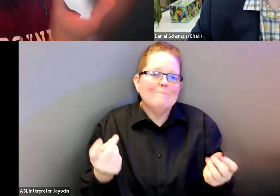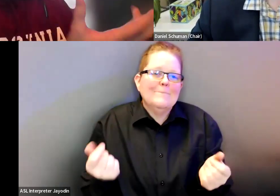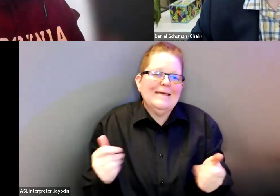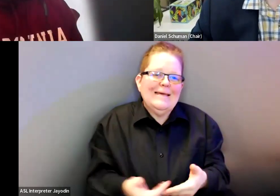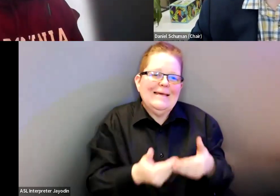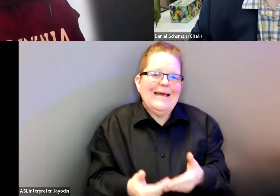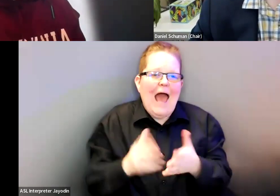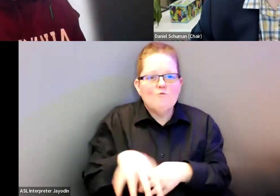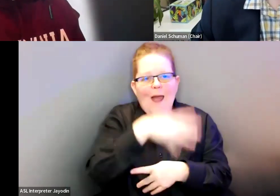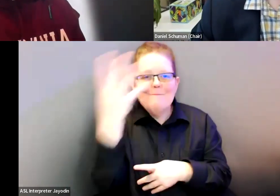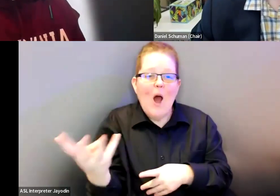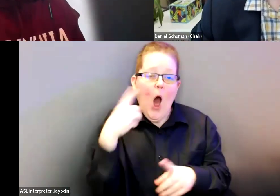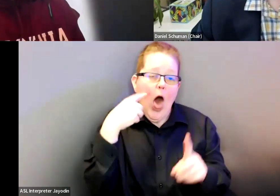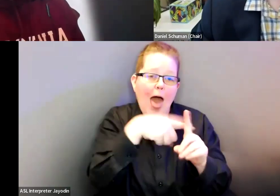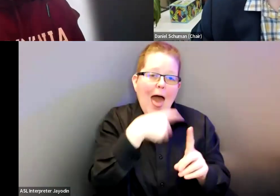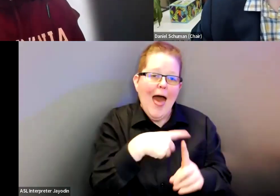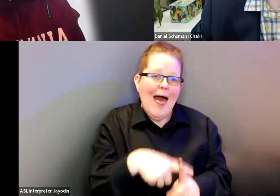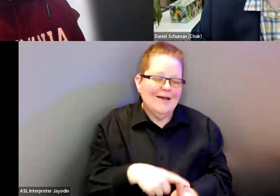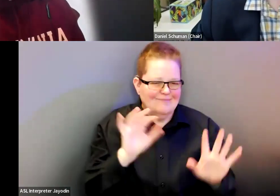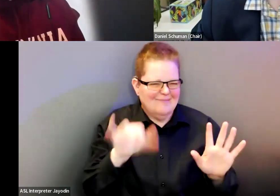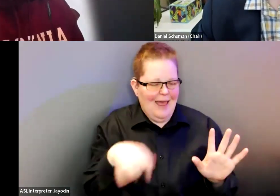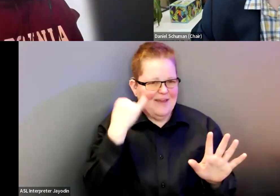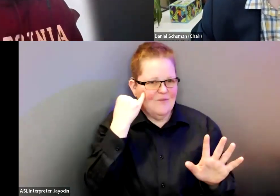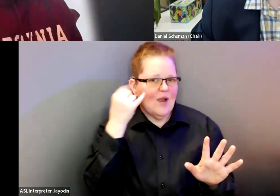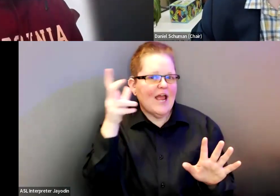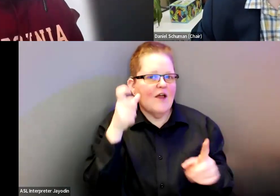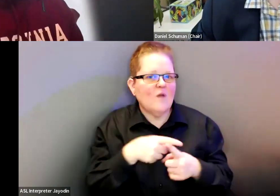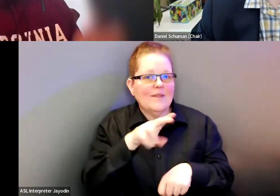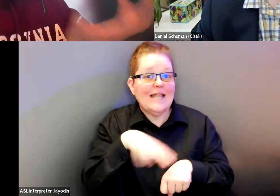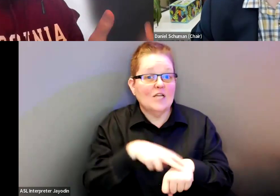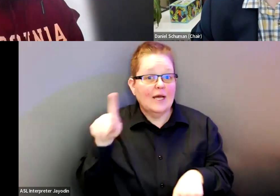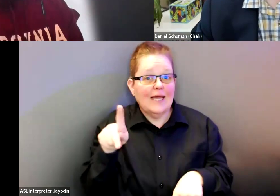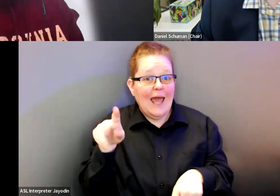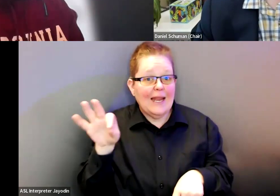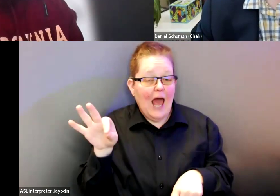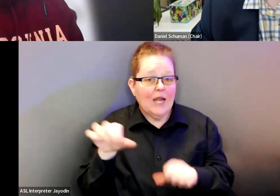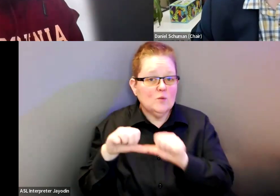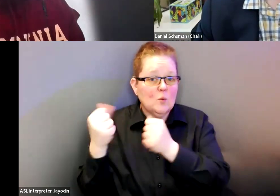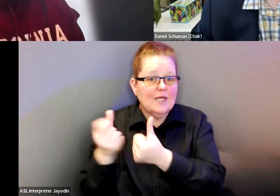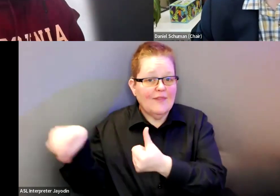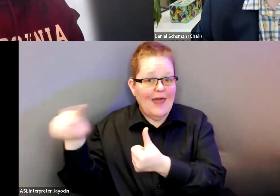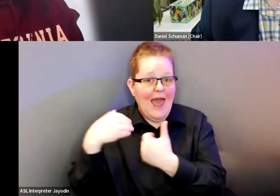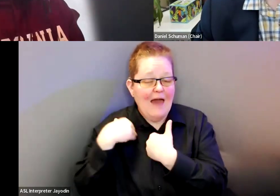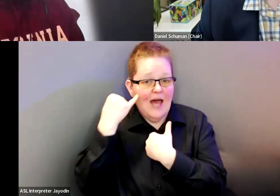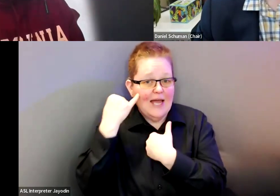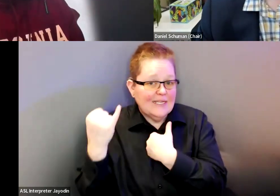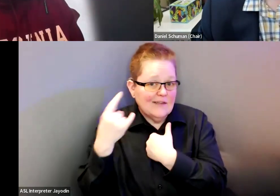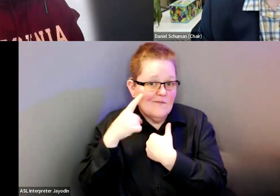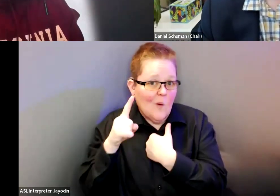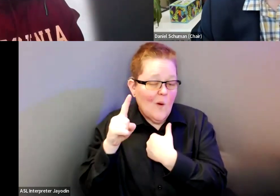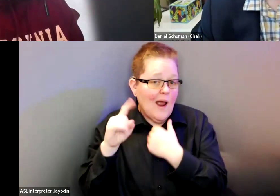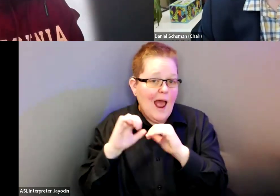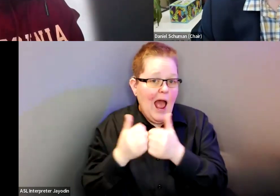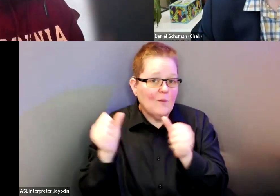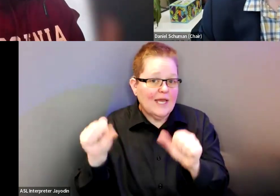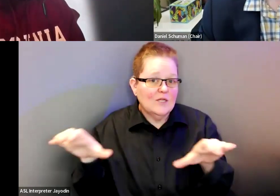if we're hearing from the National Canine Association and they have some ideas for how they think we could do a better job